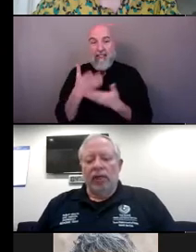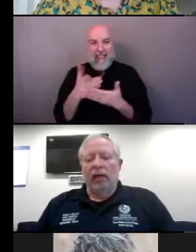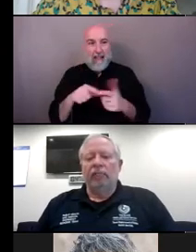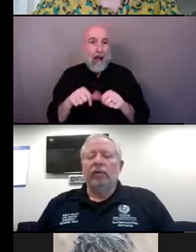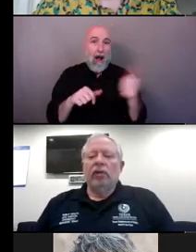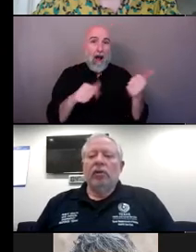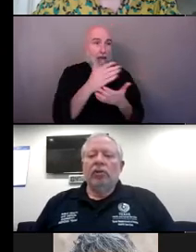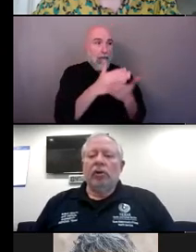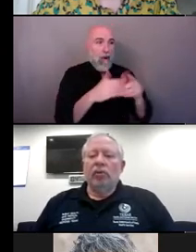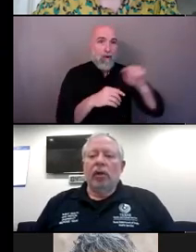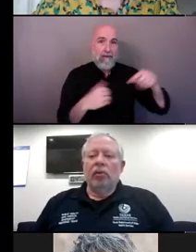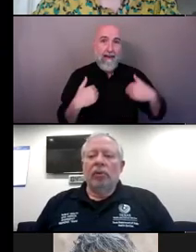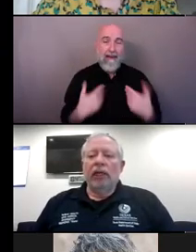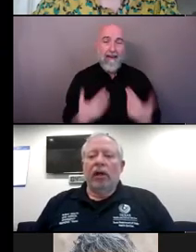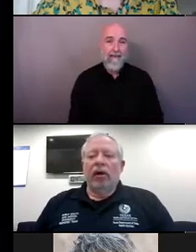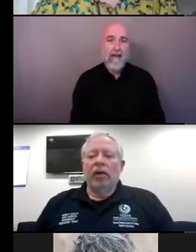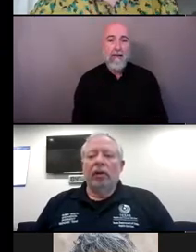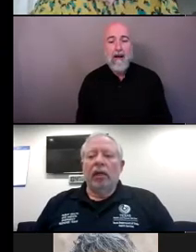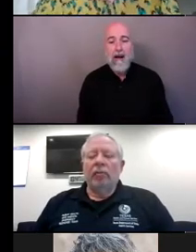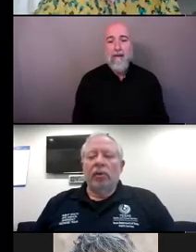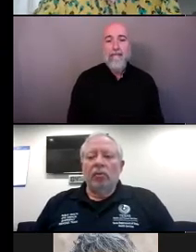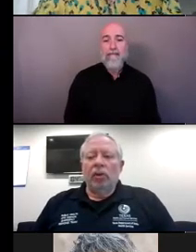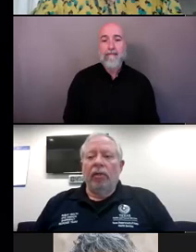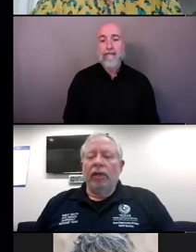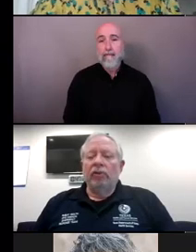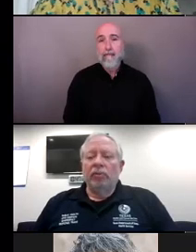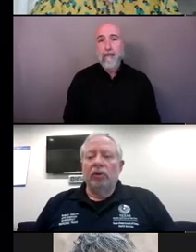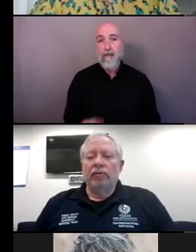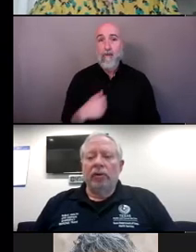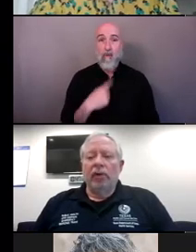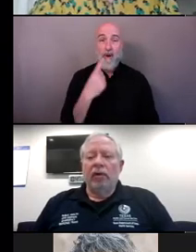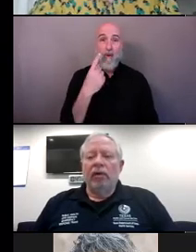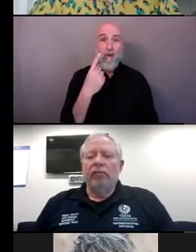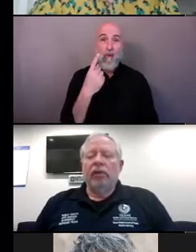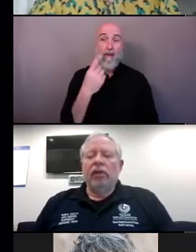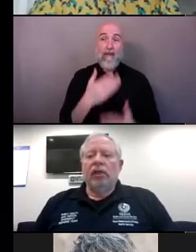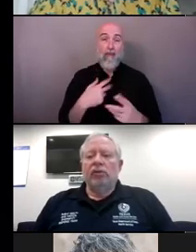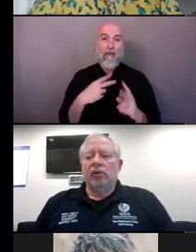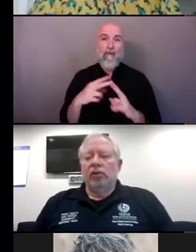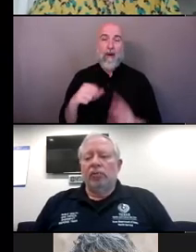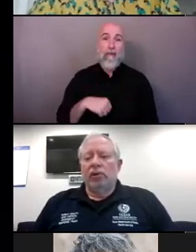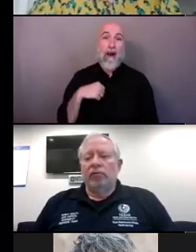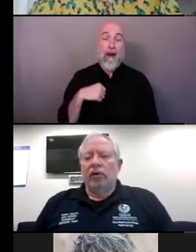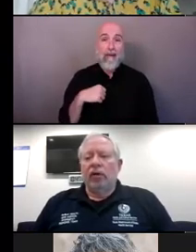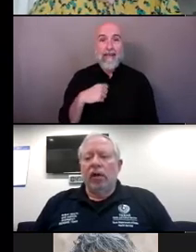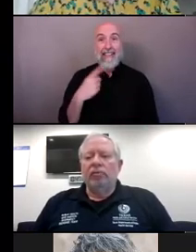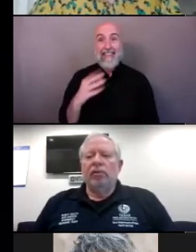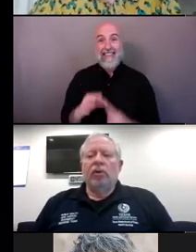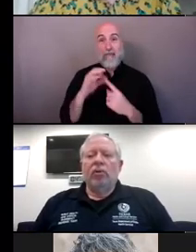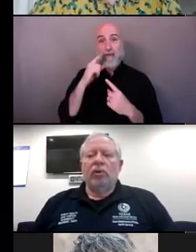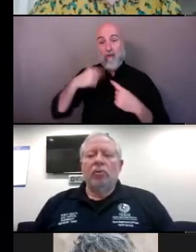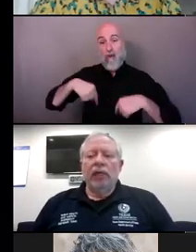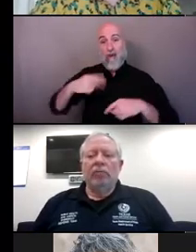the state have. So we are, one of the things that we're very proud of is that, especially for our